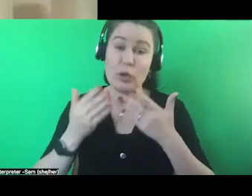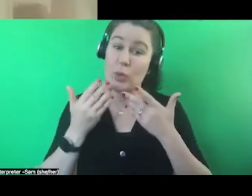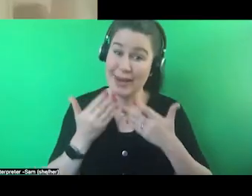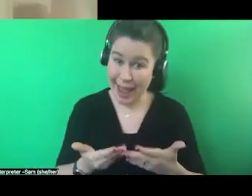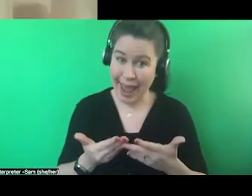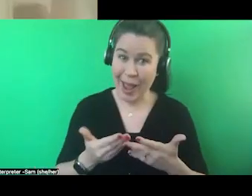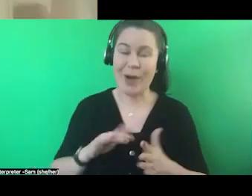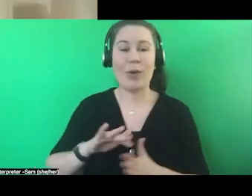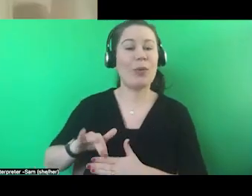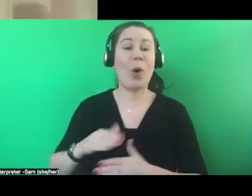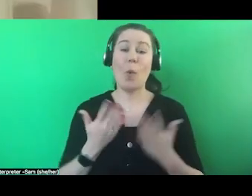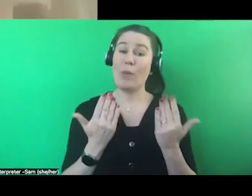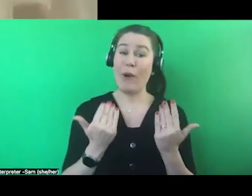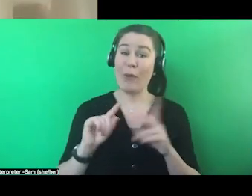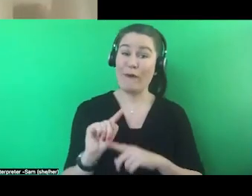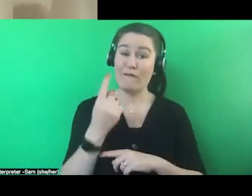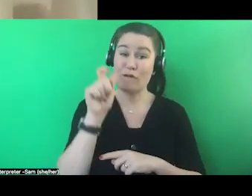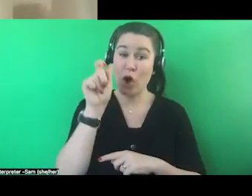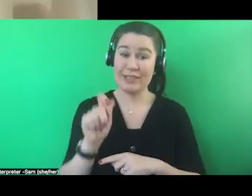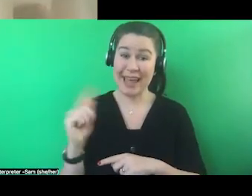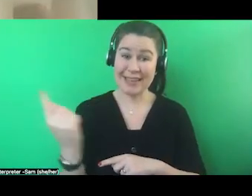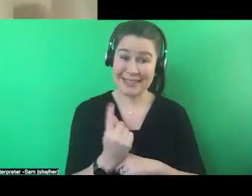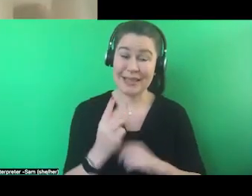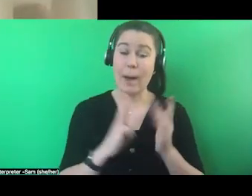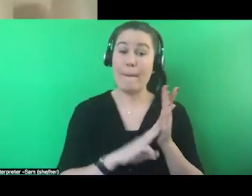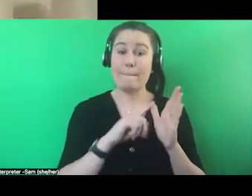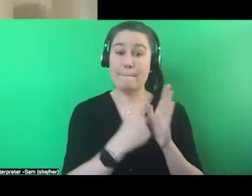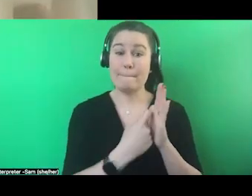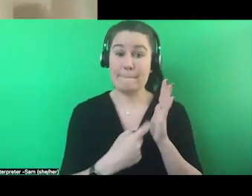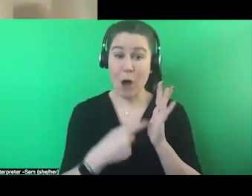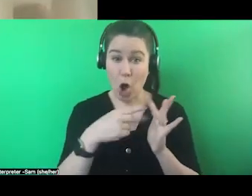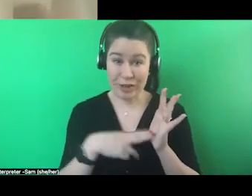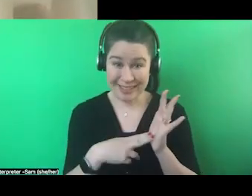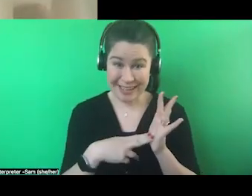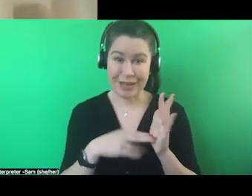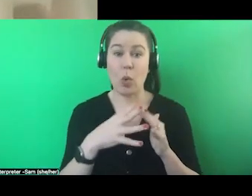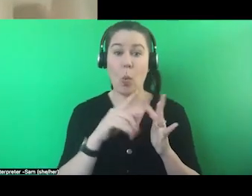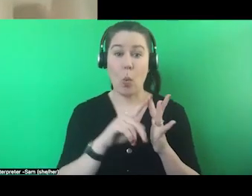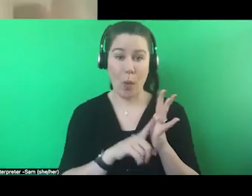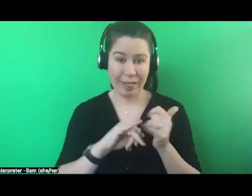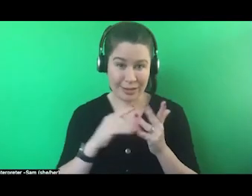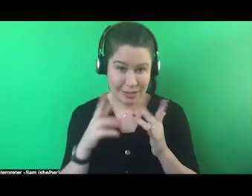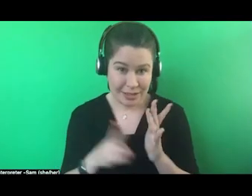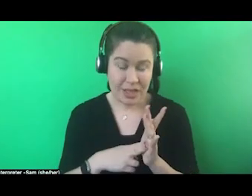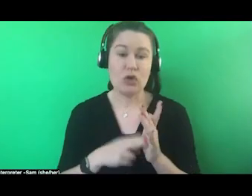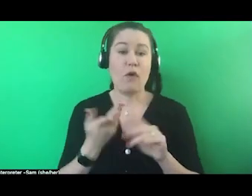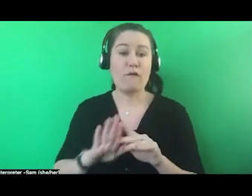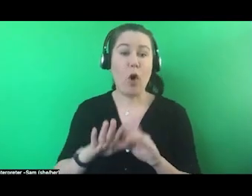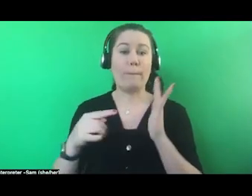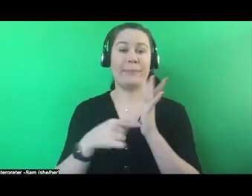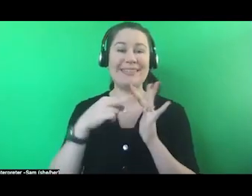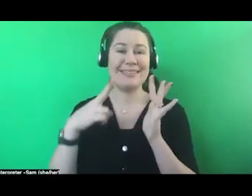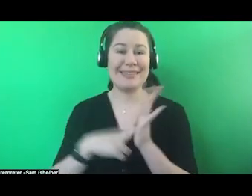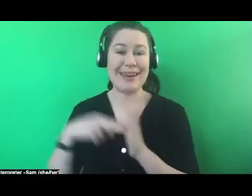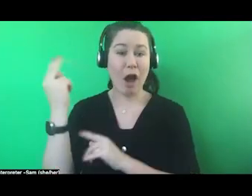first guest. I ask Martin Wilson from the English organization Teen Arts to join us together with